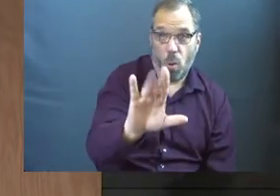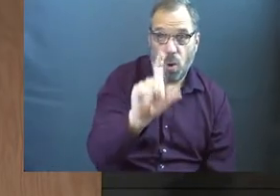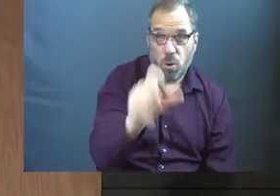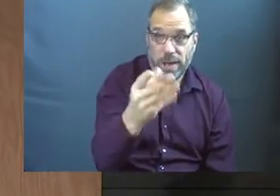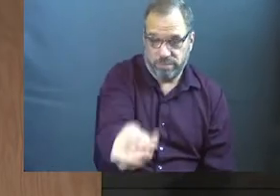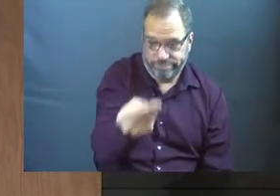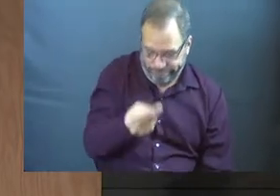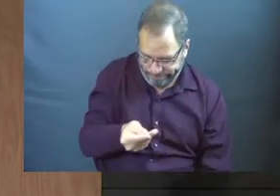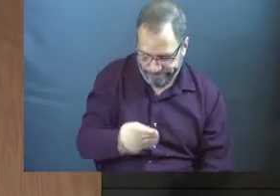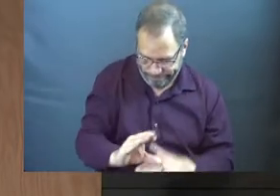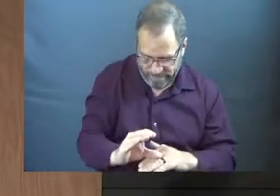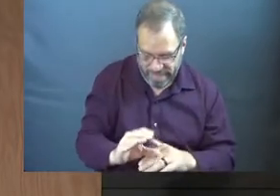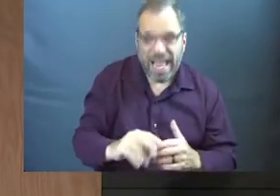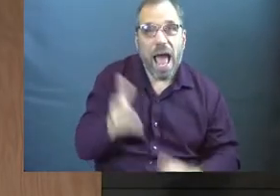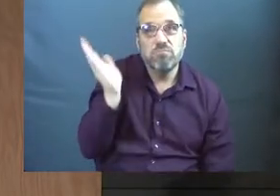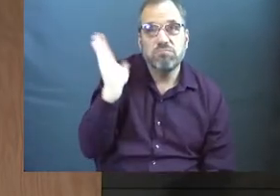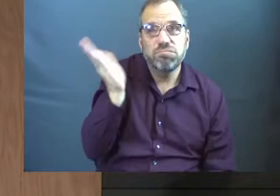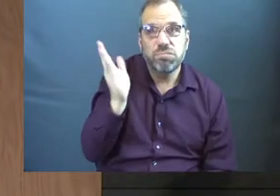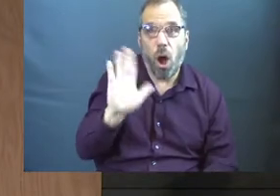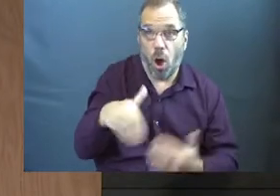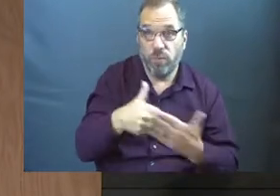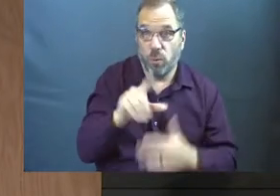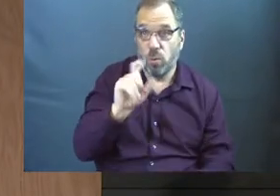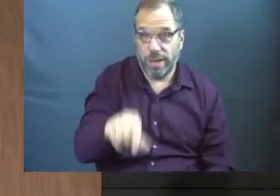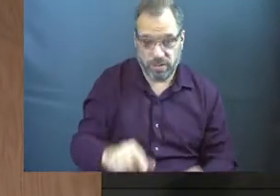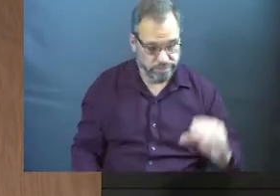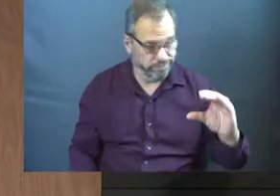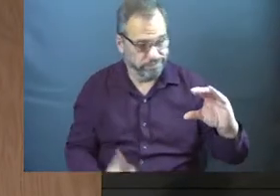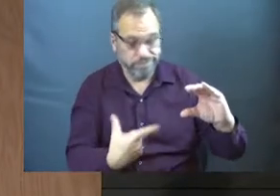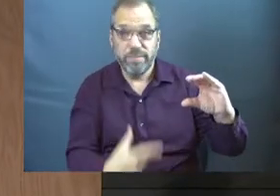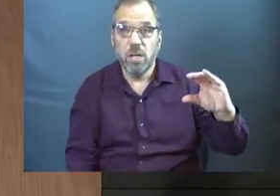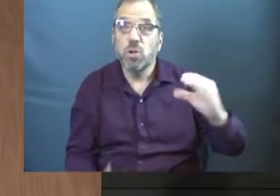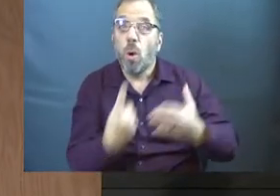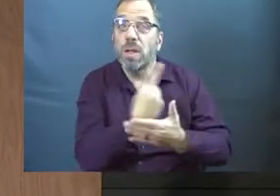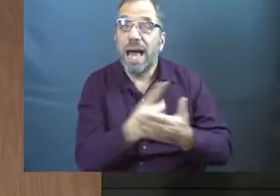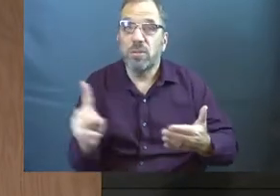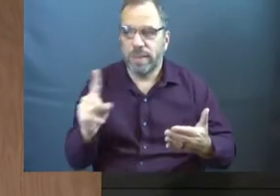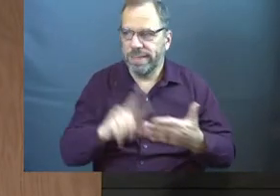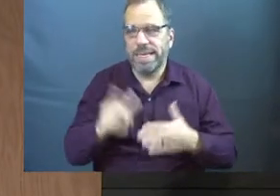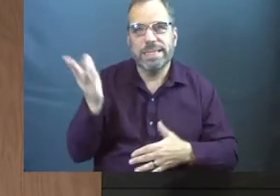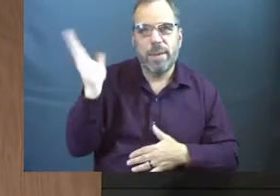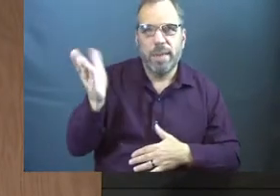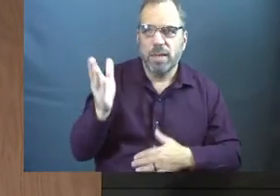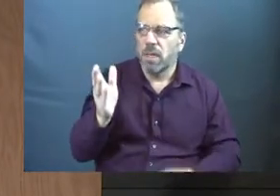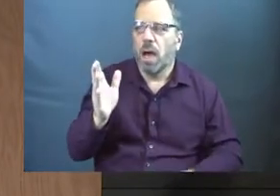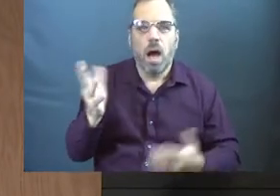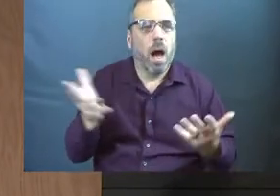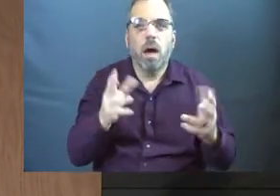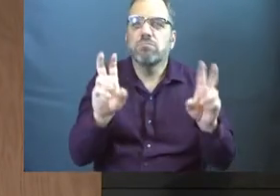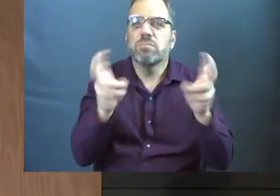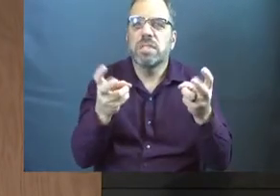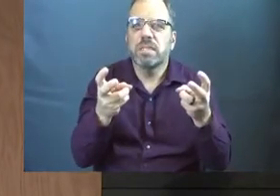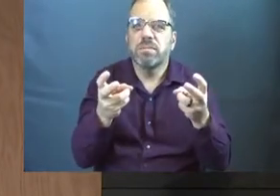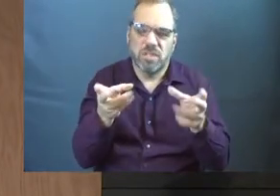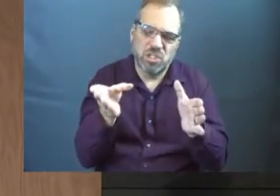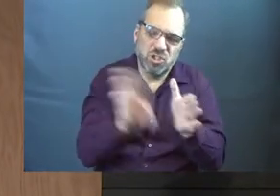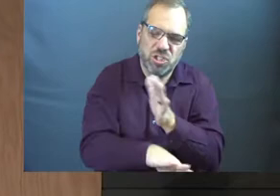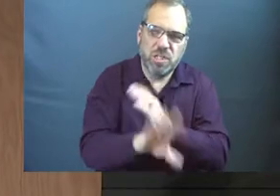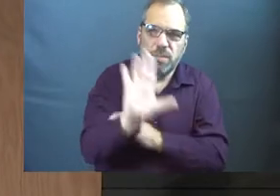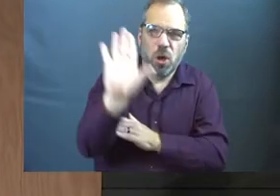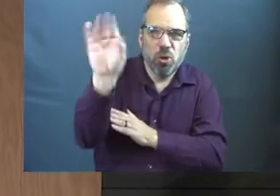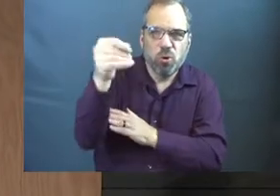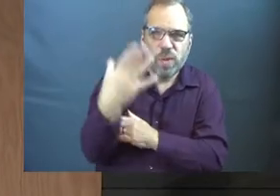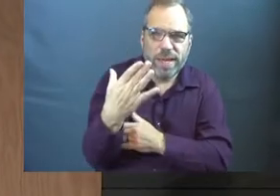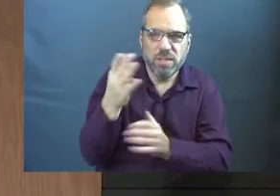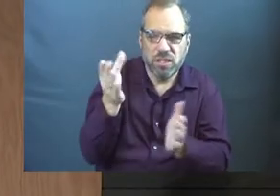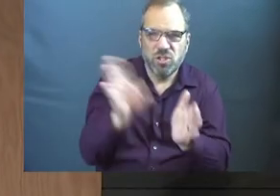questions, and we're preaching sermons in response to your questions. And so last week we did this message, and it was all about cheap grace. Do you guys remember